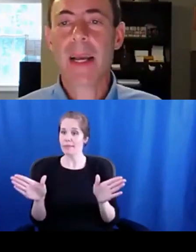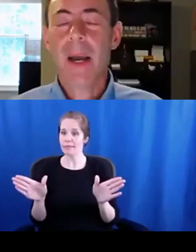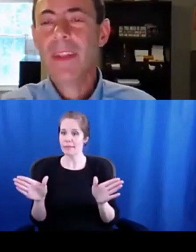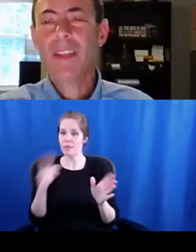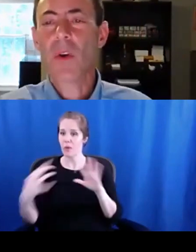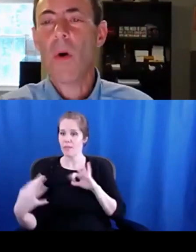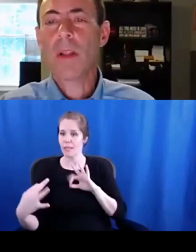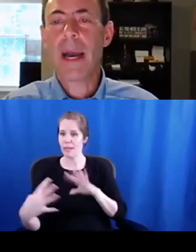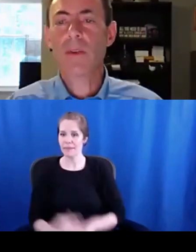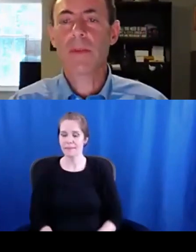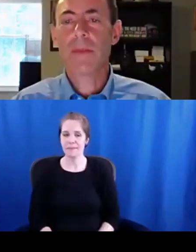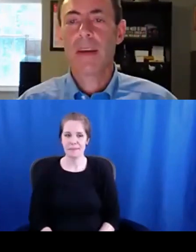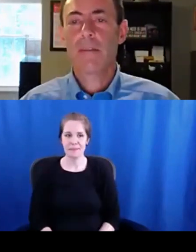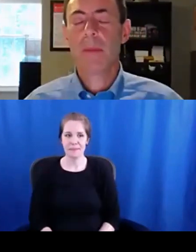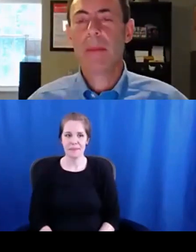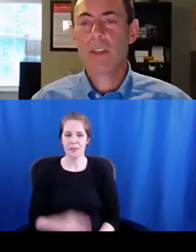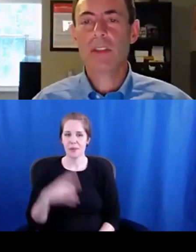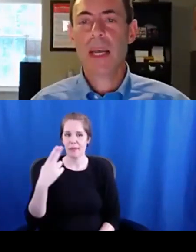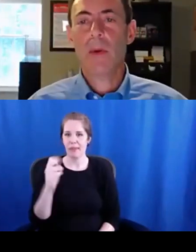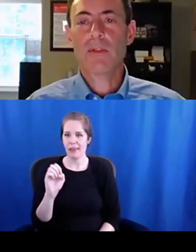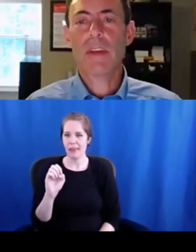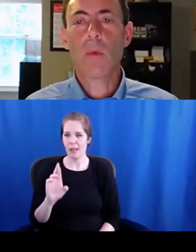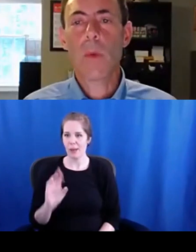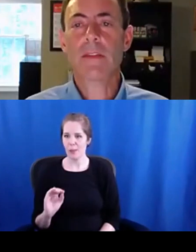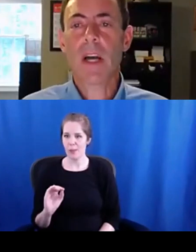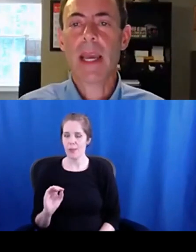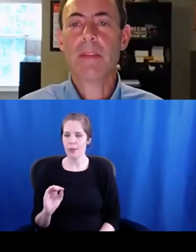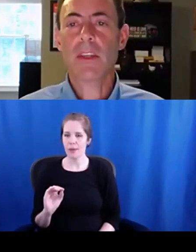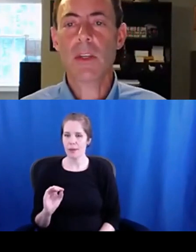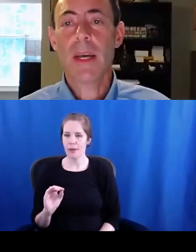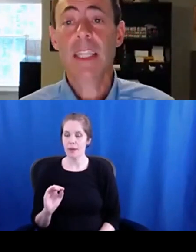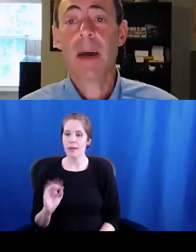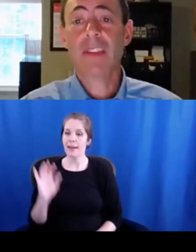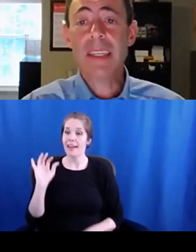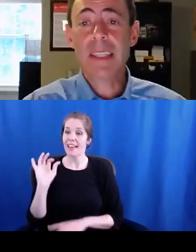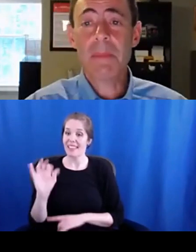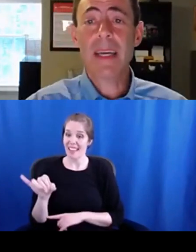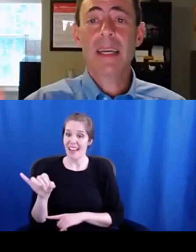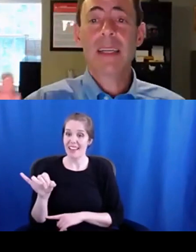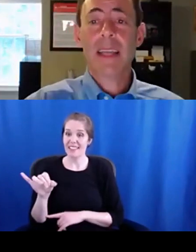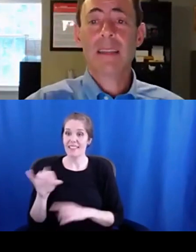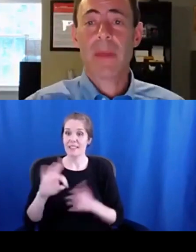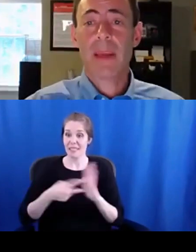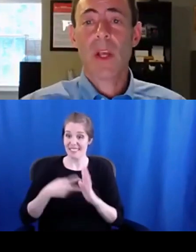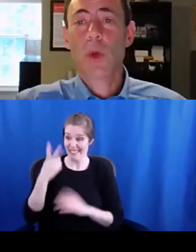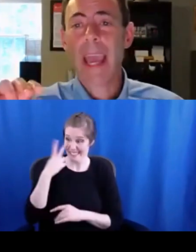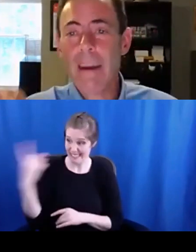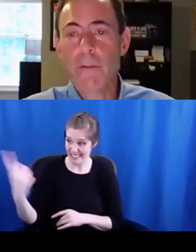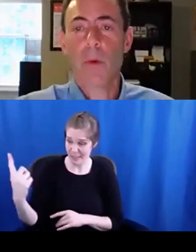feedback. What this is all about from a messaging standpoint, these are different ways of coming at the issue. It's about see something, say something.